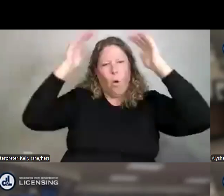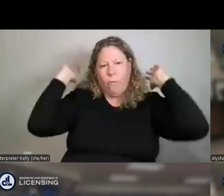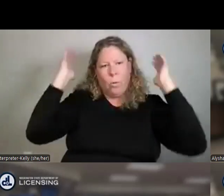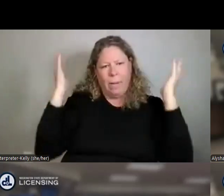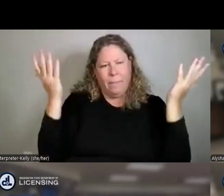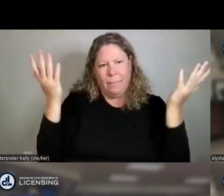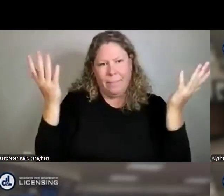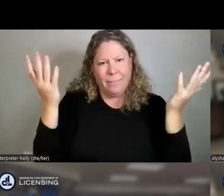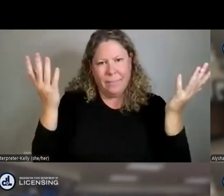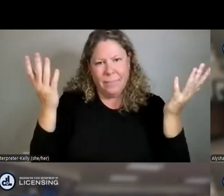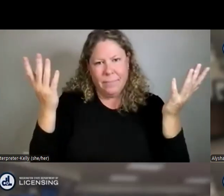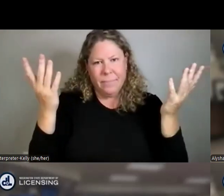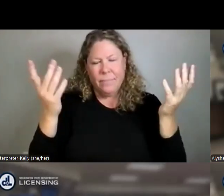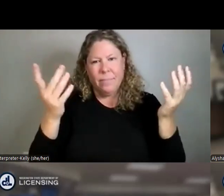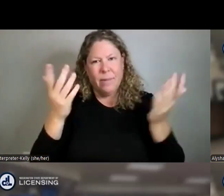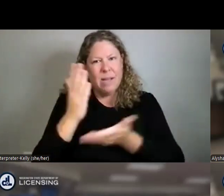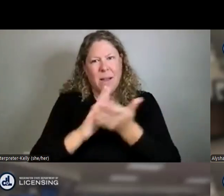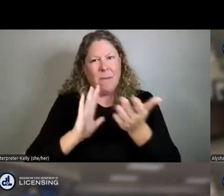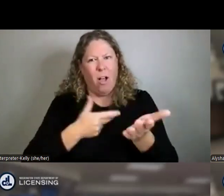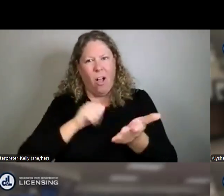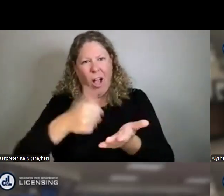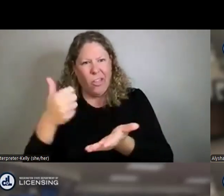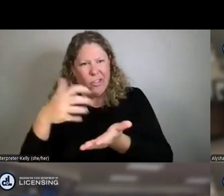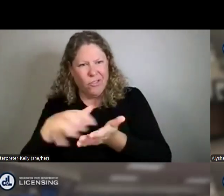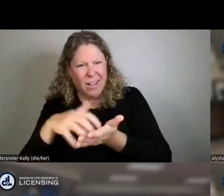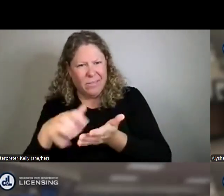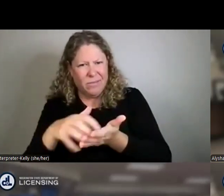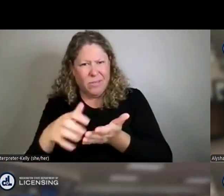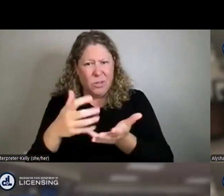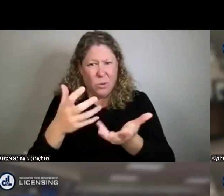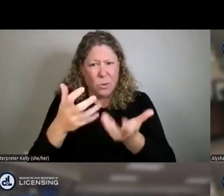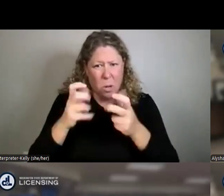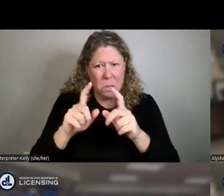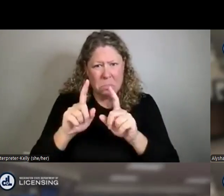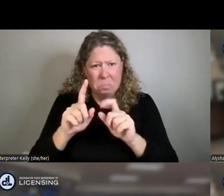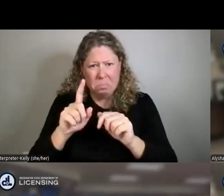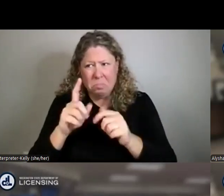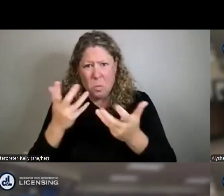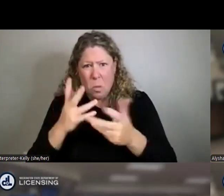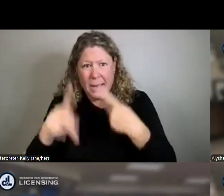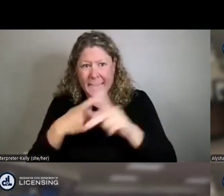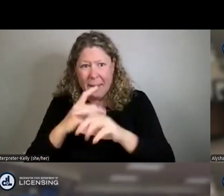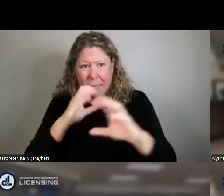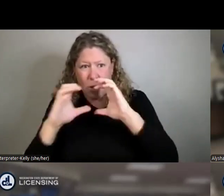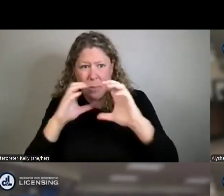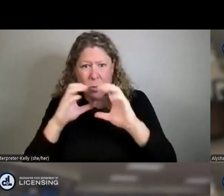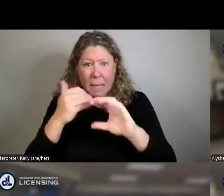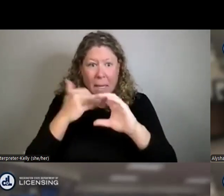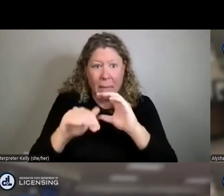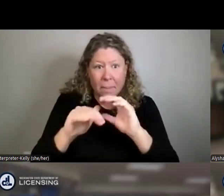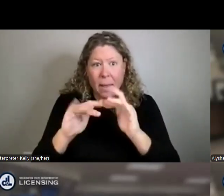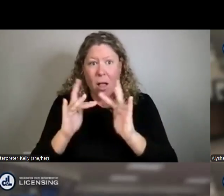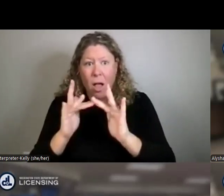the other examples we have are like, do we want to know what kind of communications are happening at those different points? And then how do